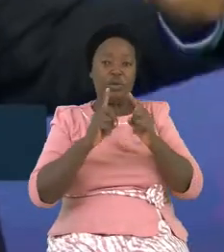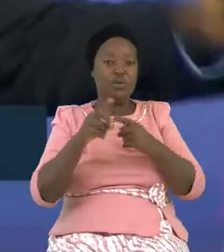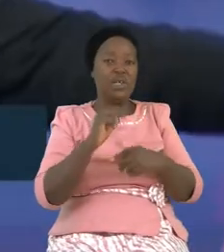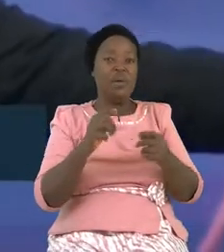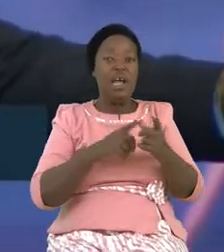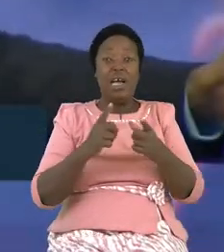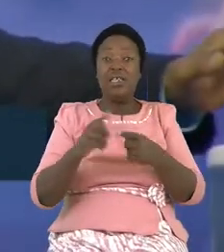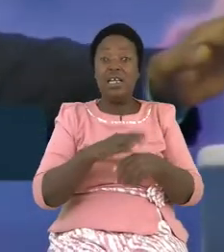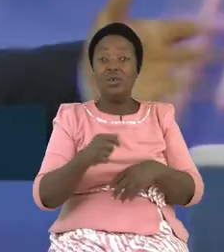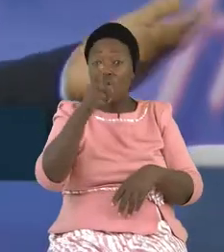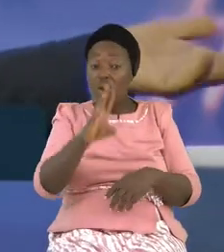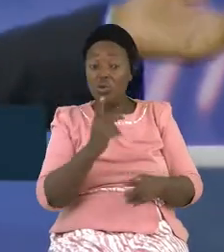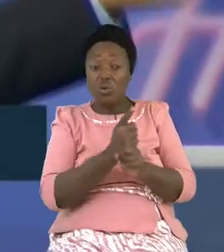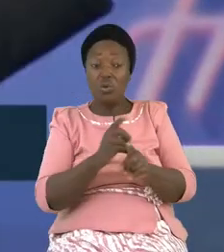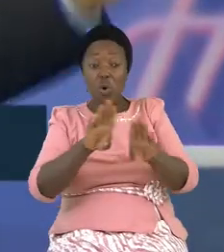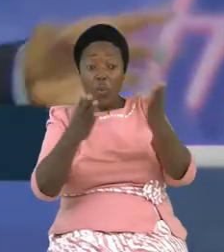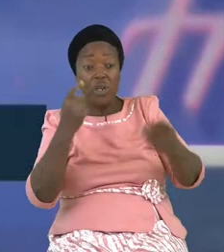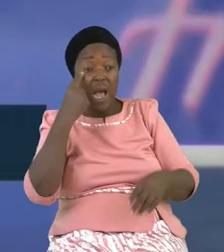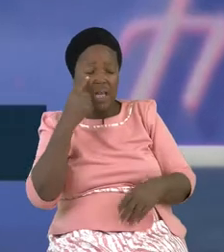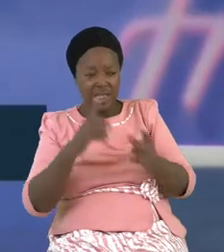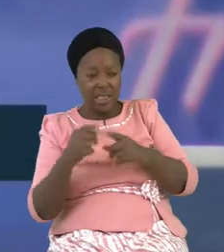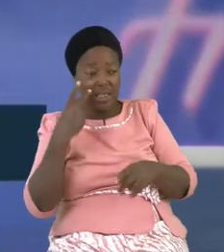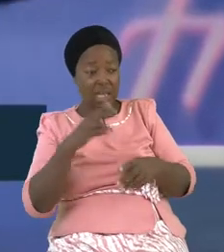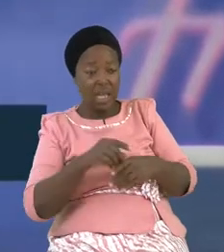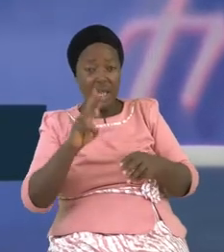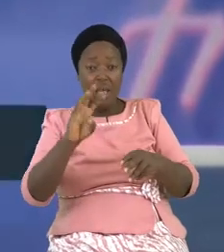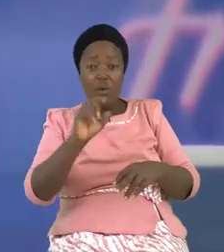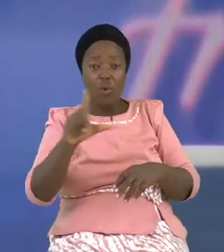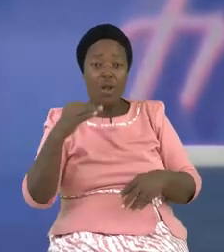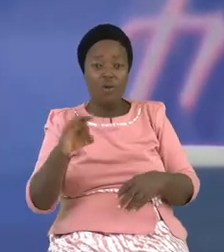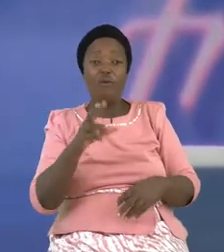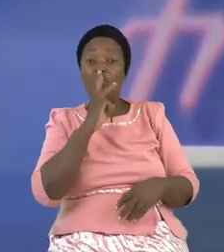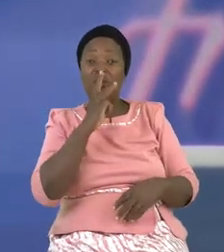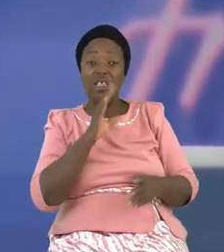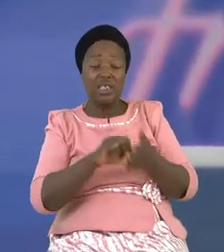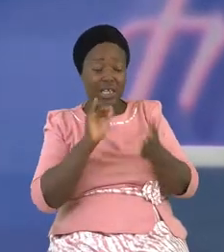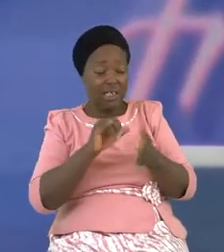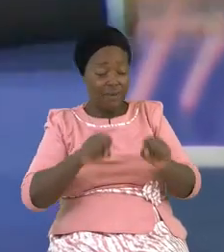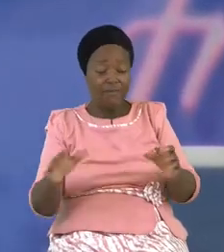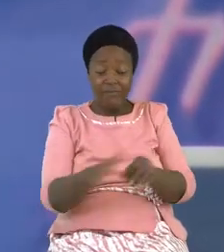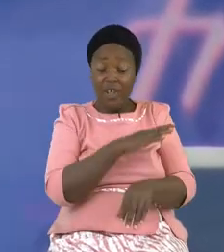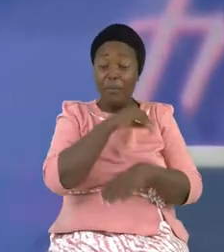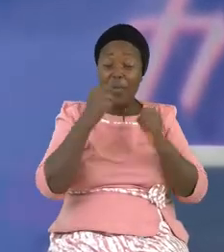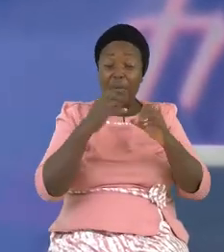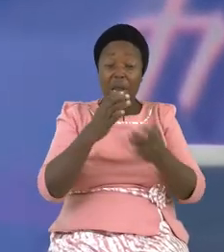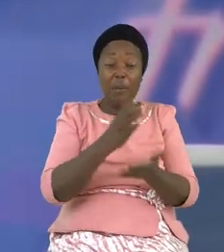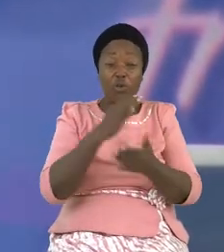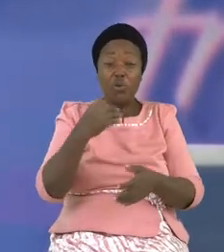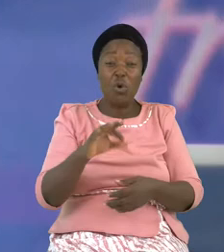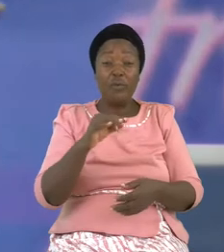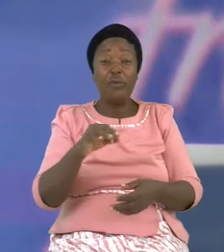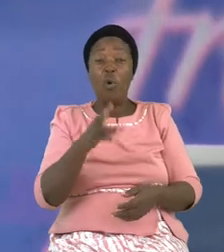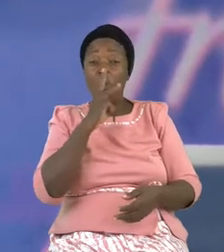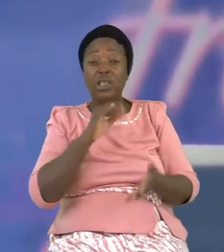A well of water that can fill many bottles, all the bottles of need in her life. Before